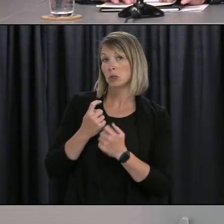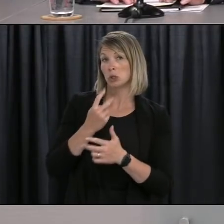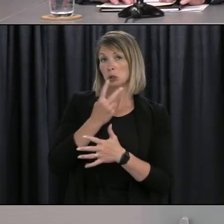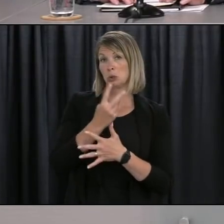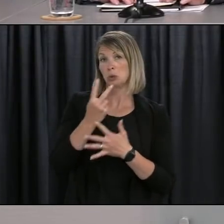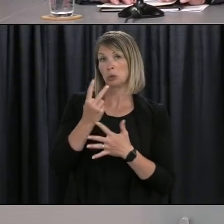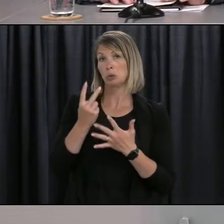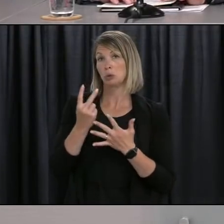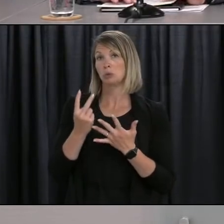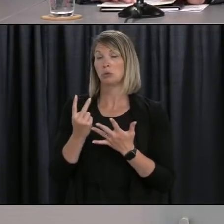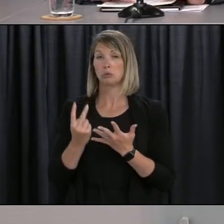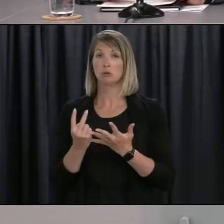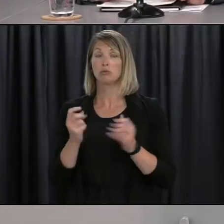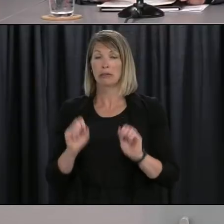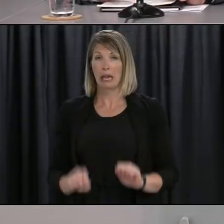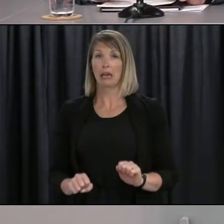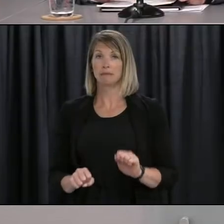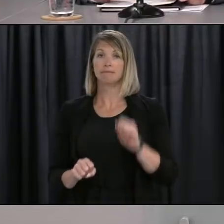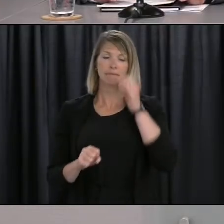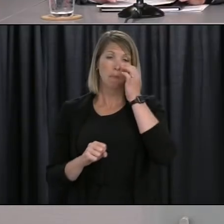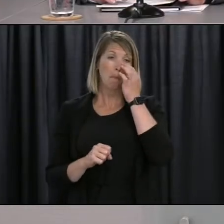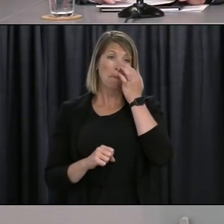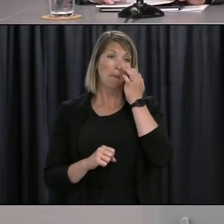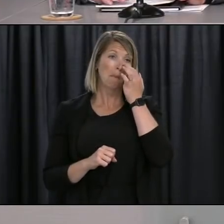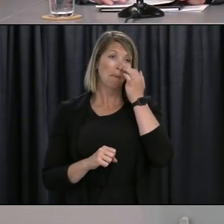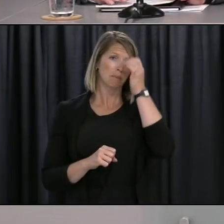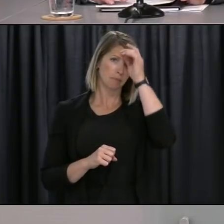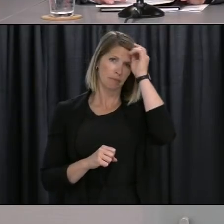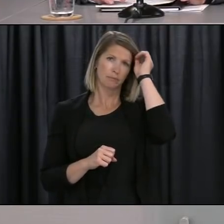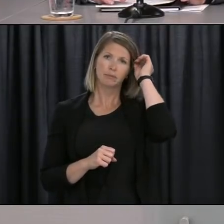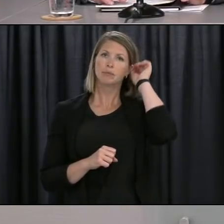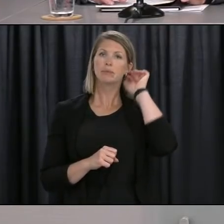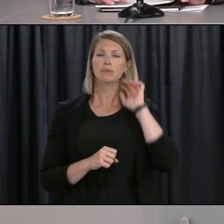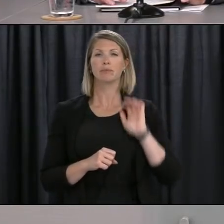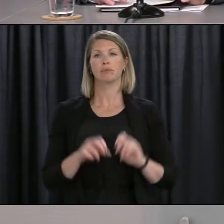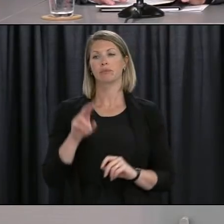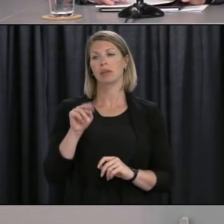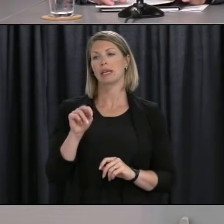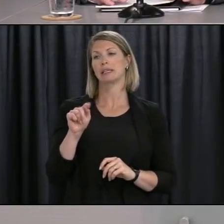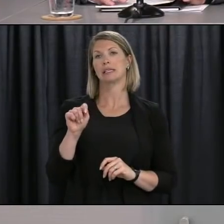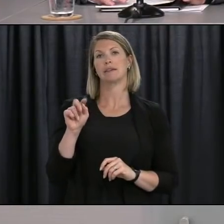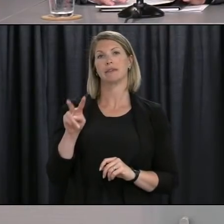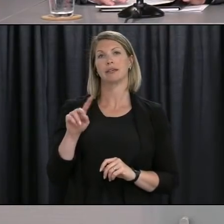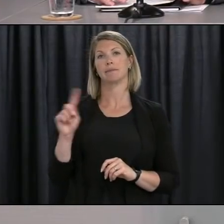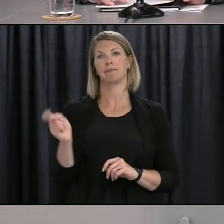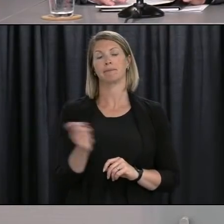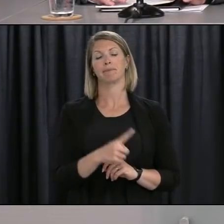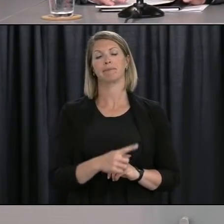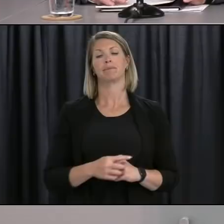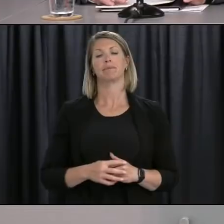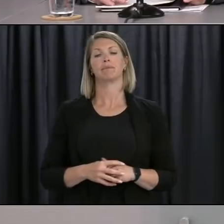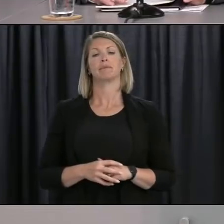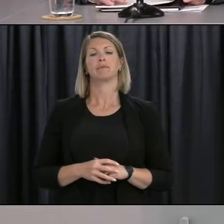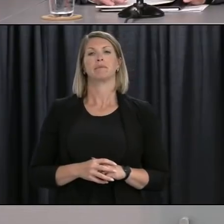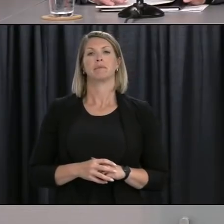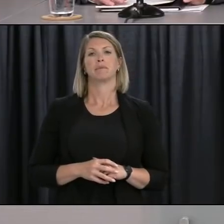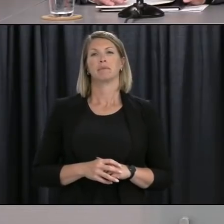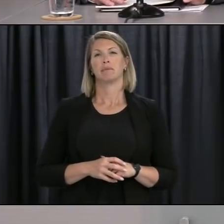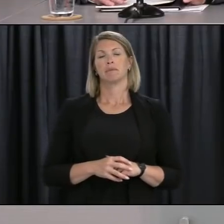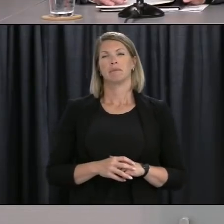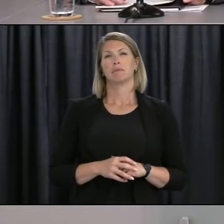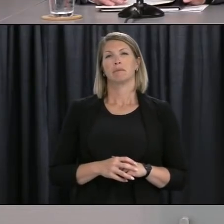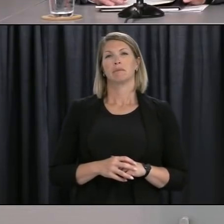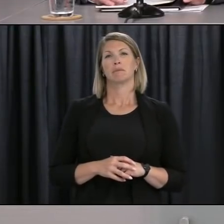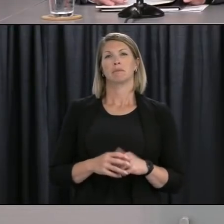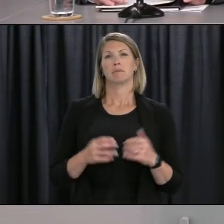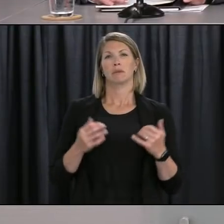questions each, starting with Kellyanne Roberts of NTV News. Please go ahead. Thank you. As we look to join the Atlantic travel